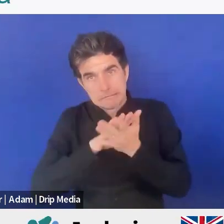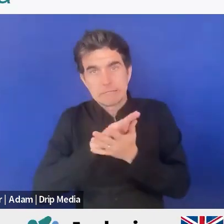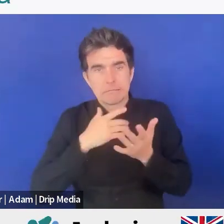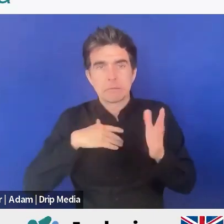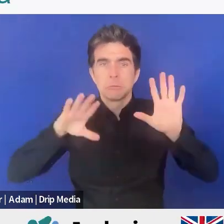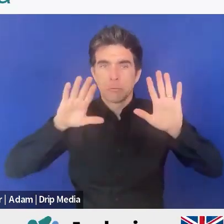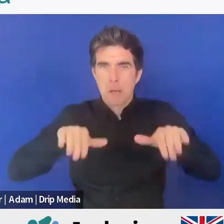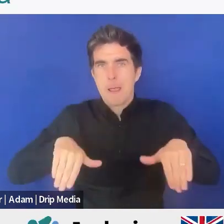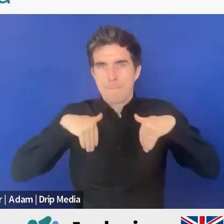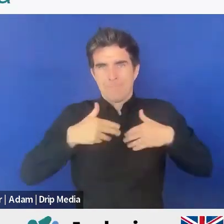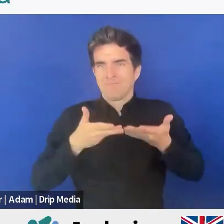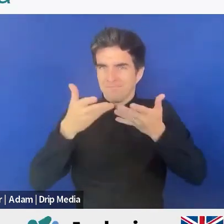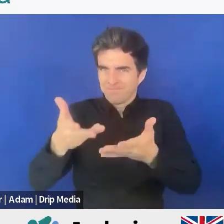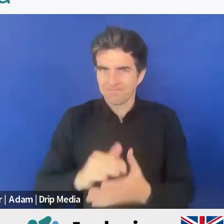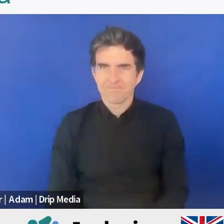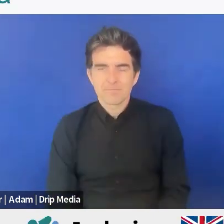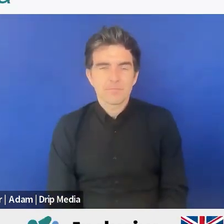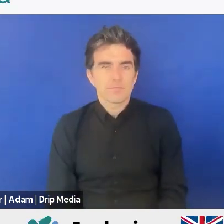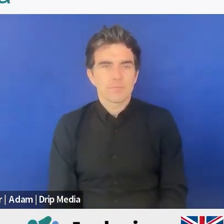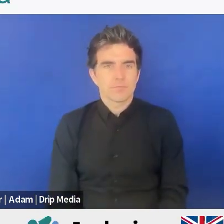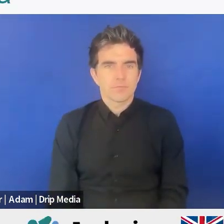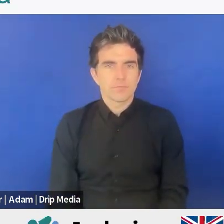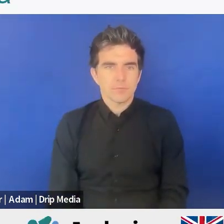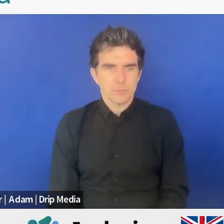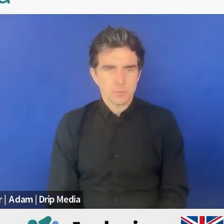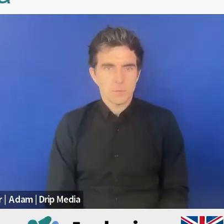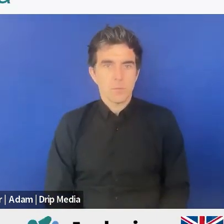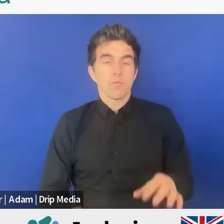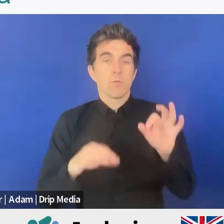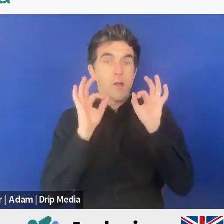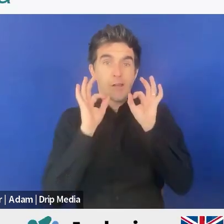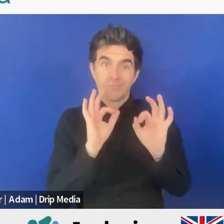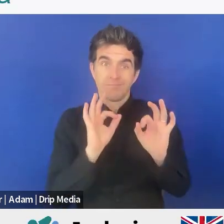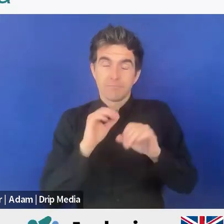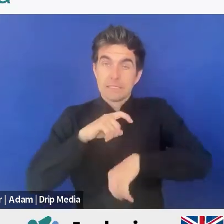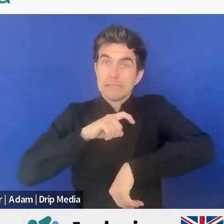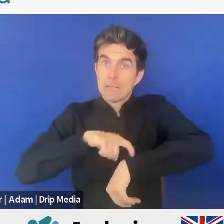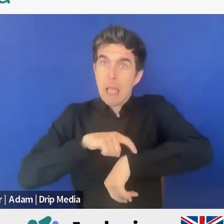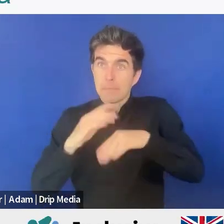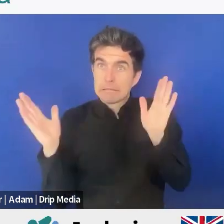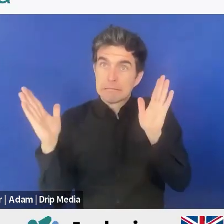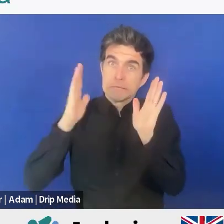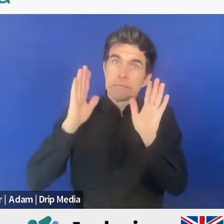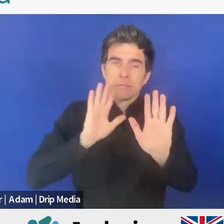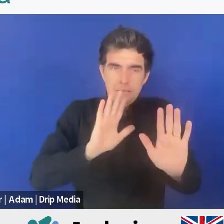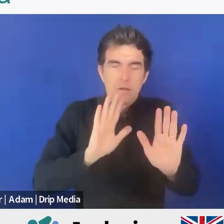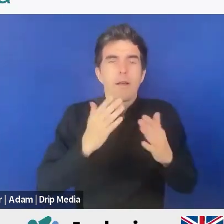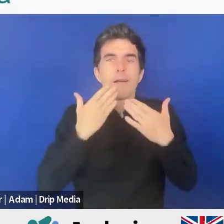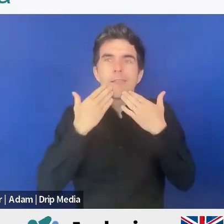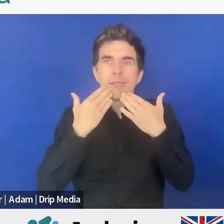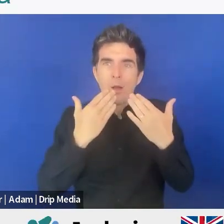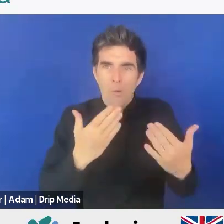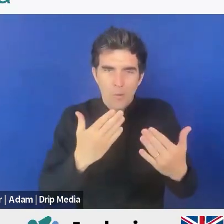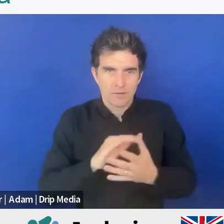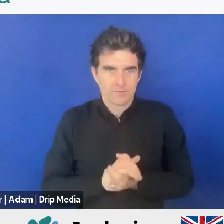have a quite a tight kind of a schedule, but really important points. All how kind of a